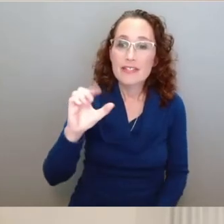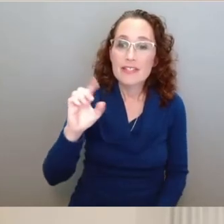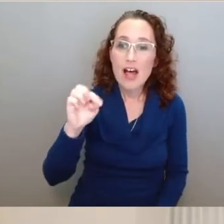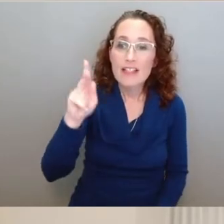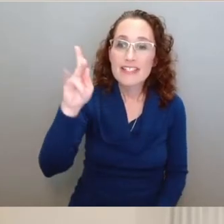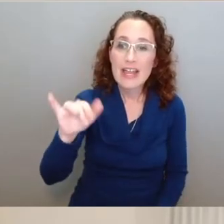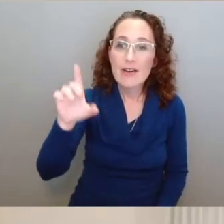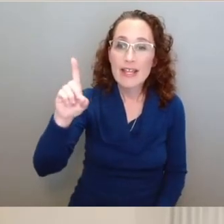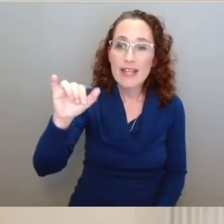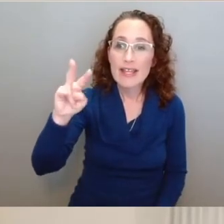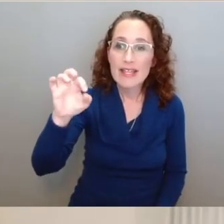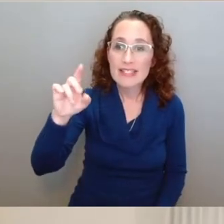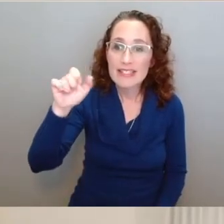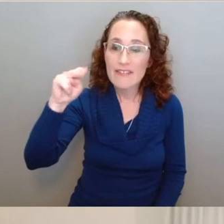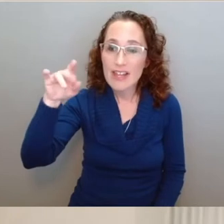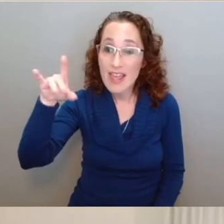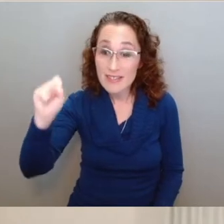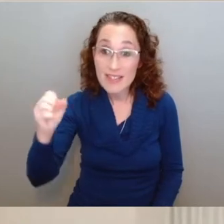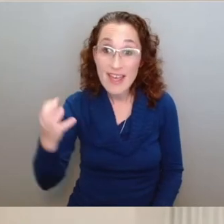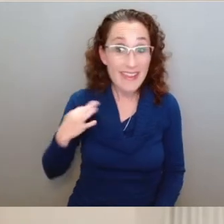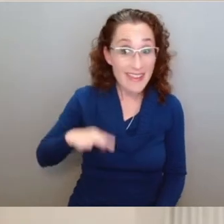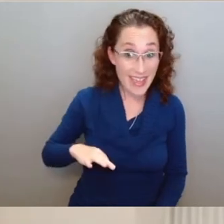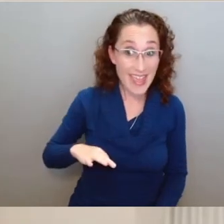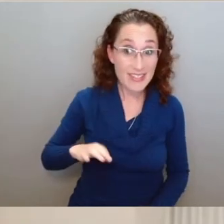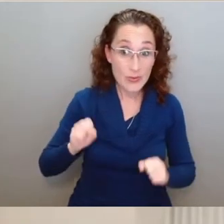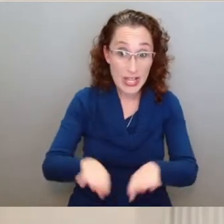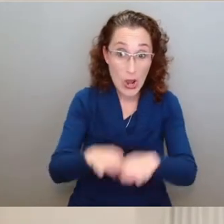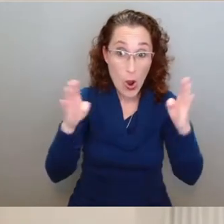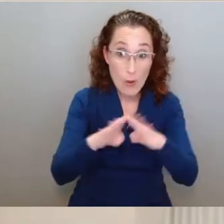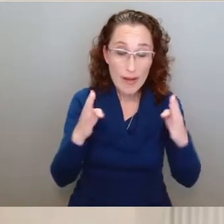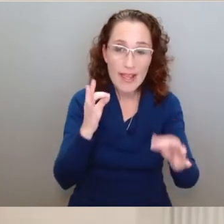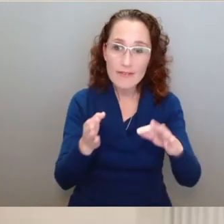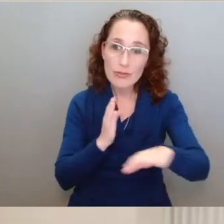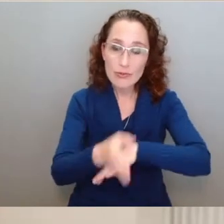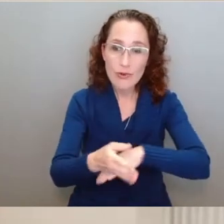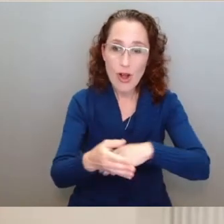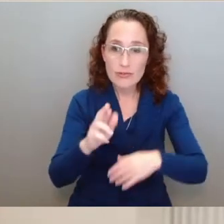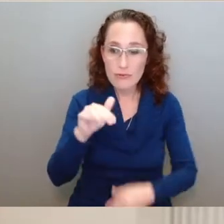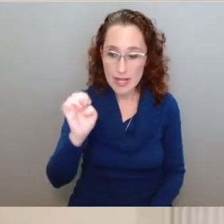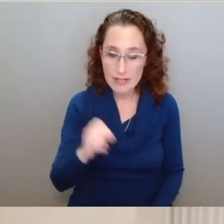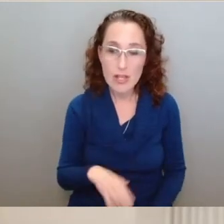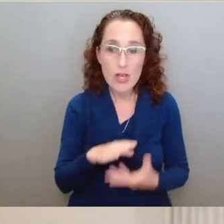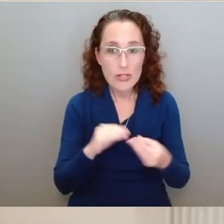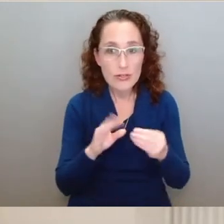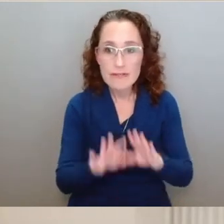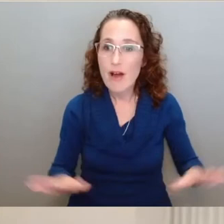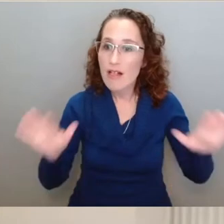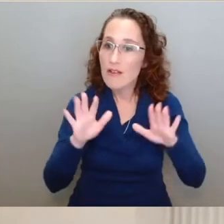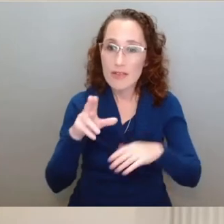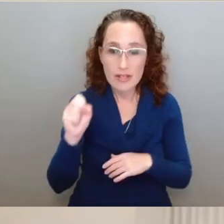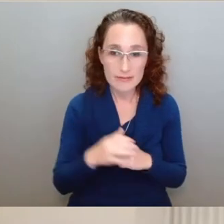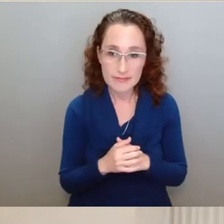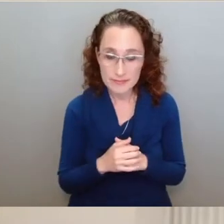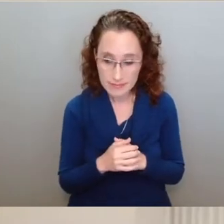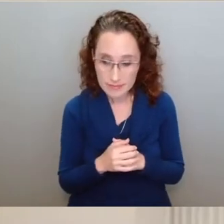gains of what we can unlock when people come together across lines of race. I tell stories from all over the country of